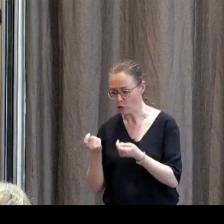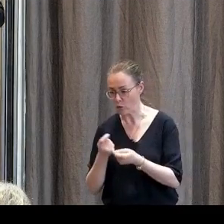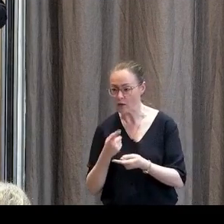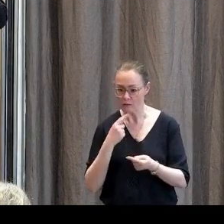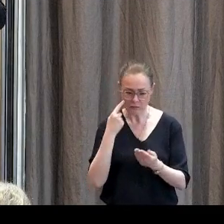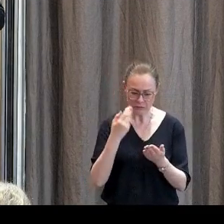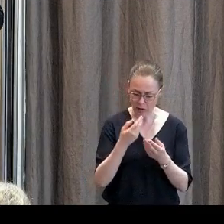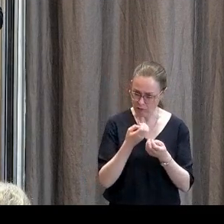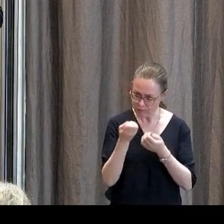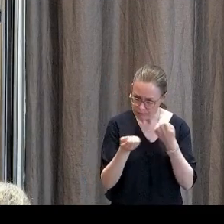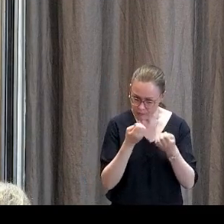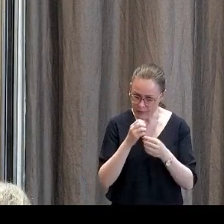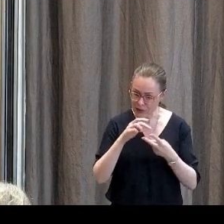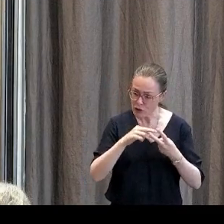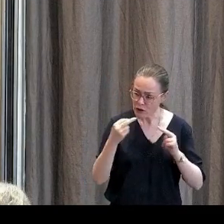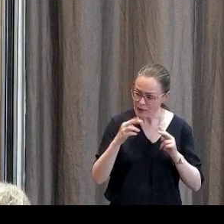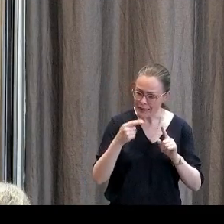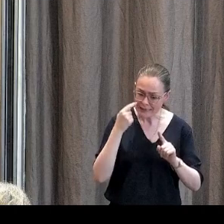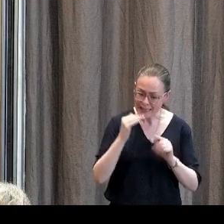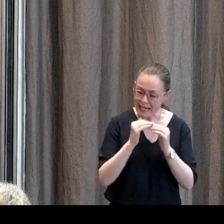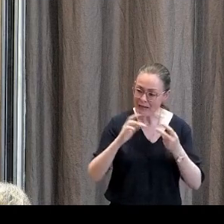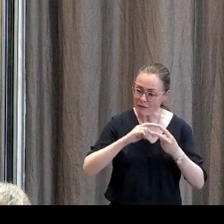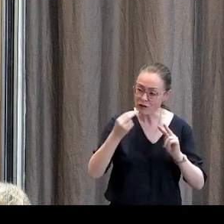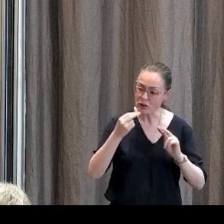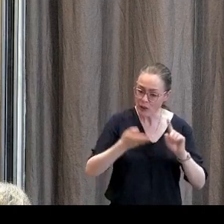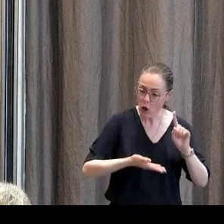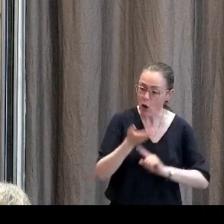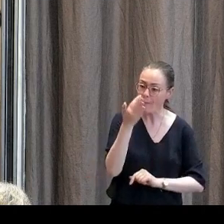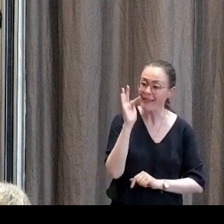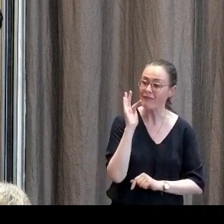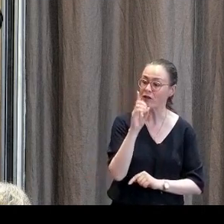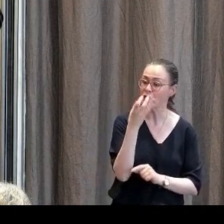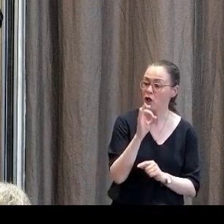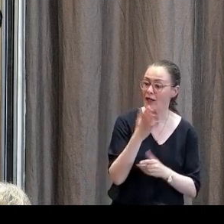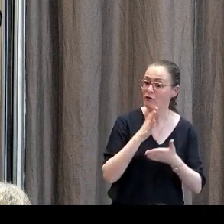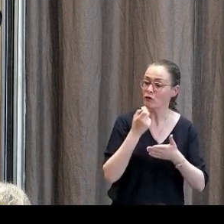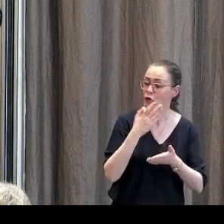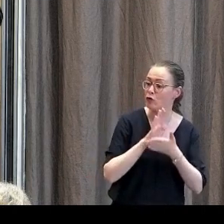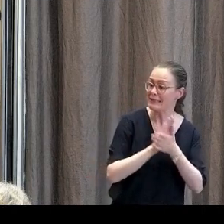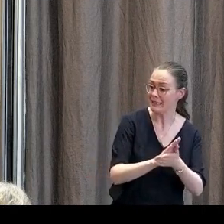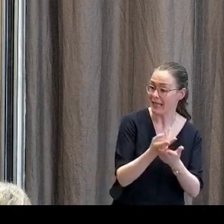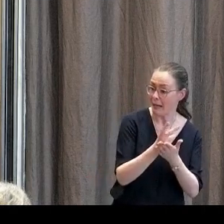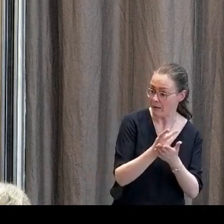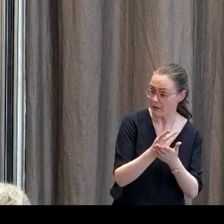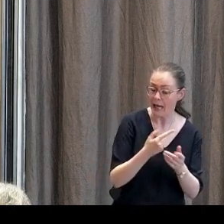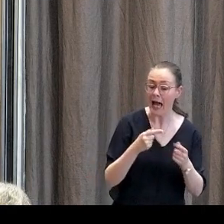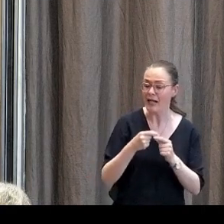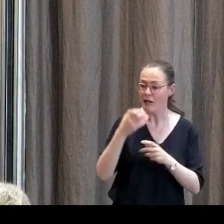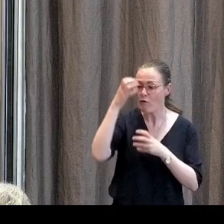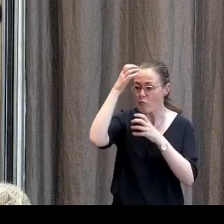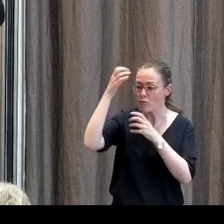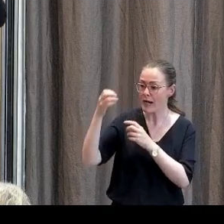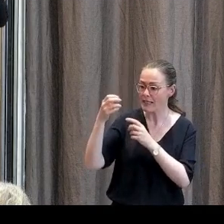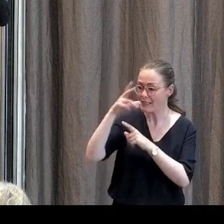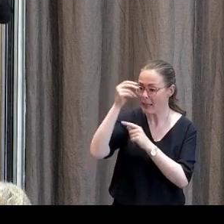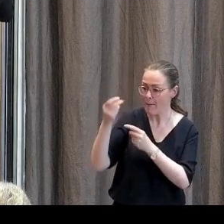the level of the gene was increased in the dogs with the drug-resistant epilepsy. This was a good start. And then he had some brain tissue samples from